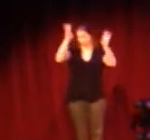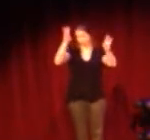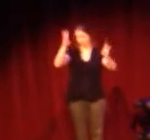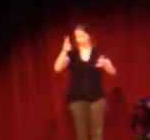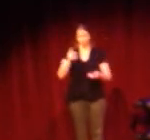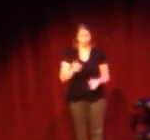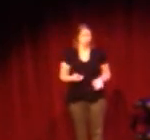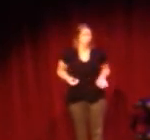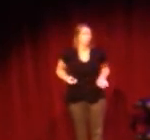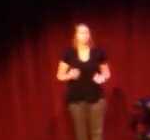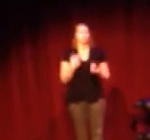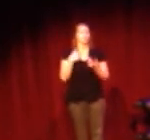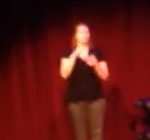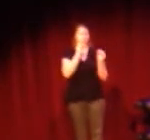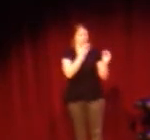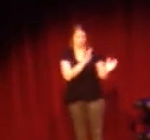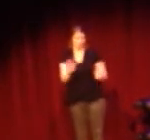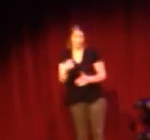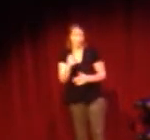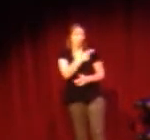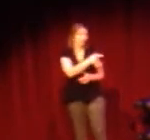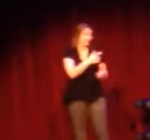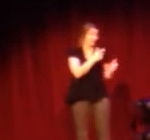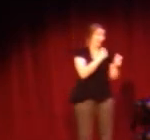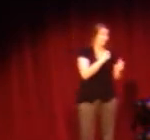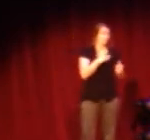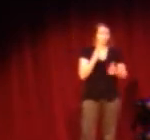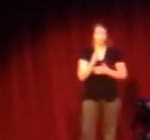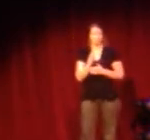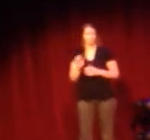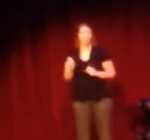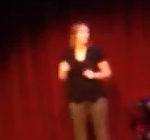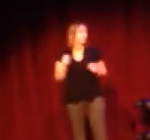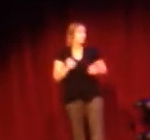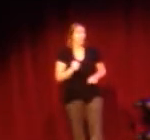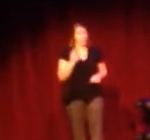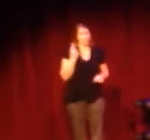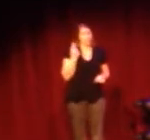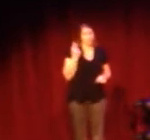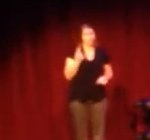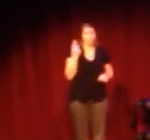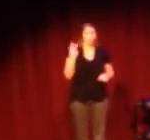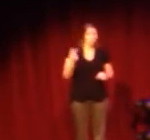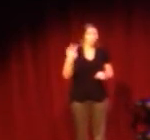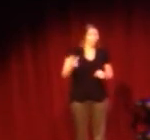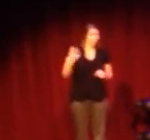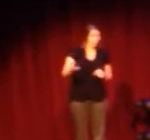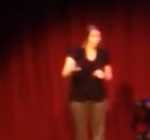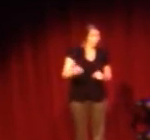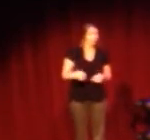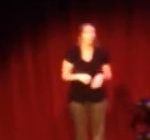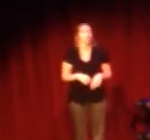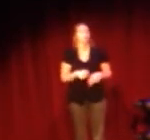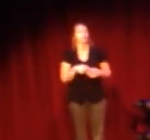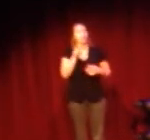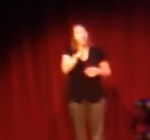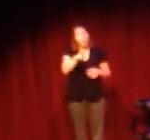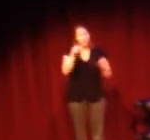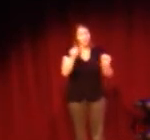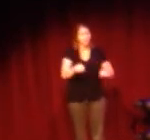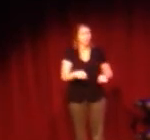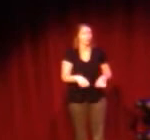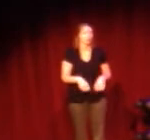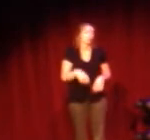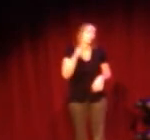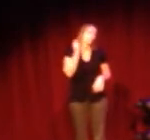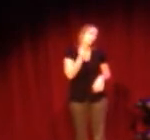and we don't know how fast or slow you're going to be, but it's got to be one. So it could be fast, like one, two, three, four. Or you could do it at a